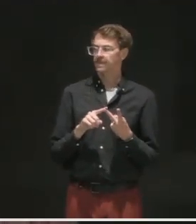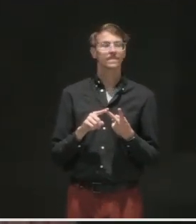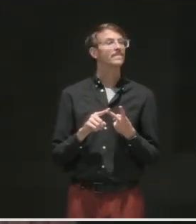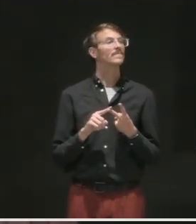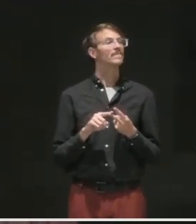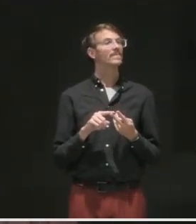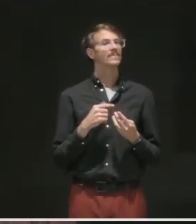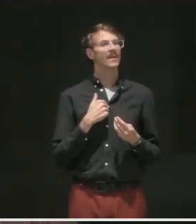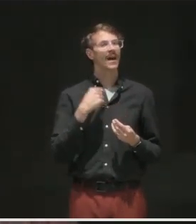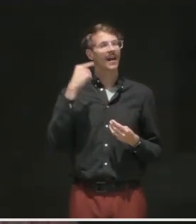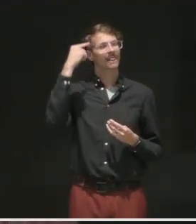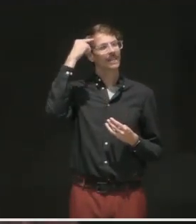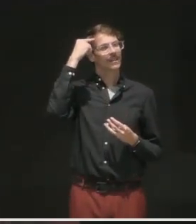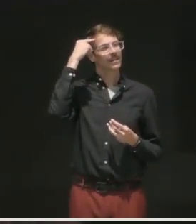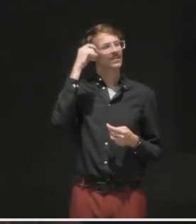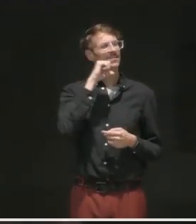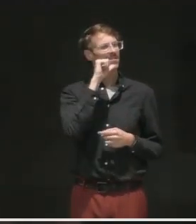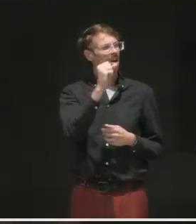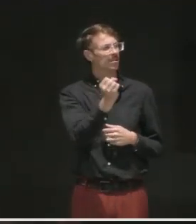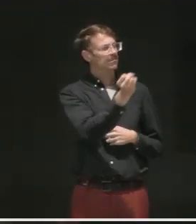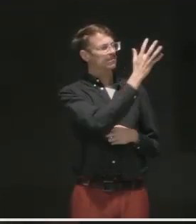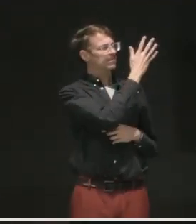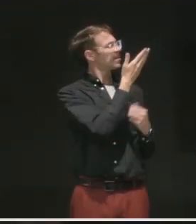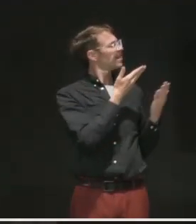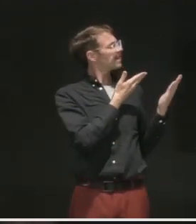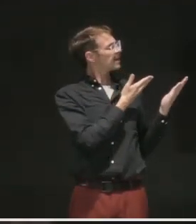Oh, I think it's not up quite yet.